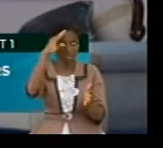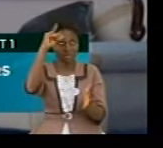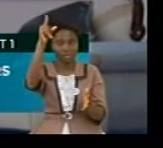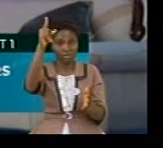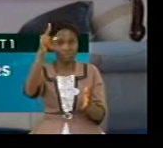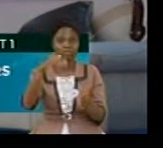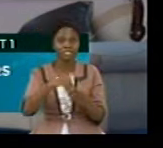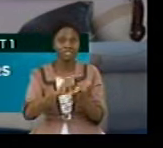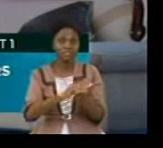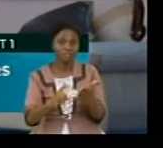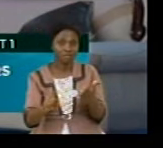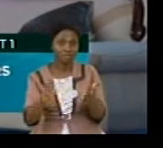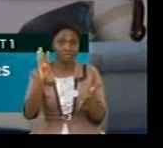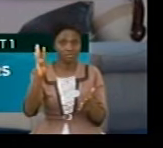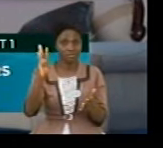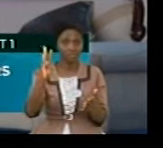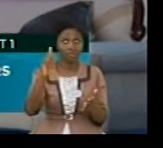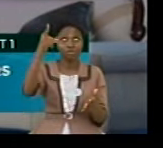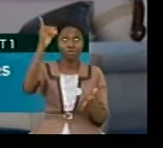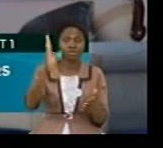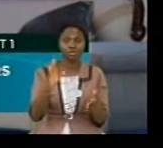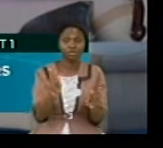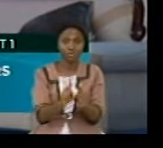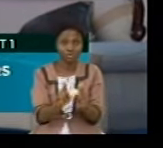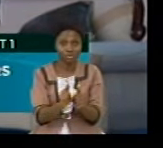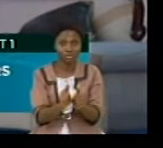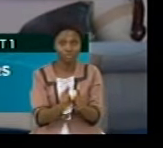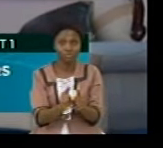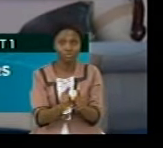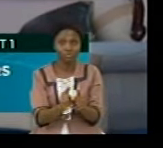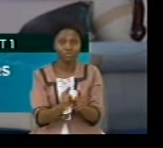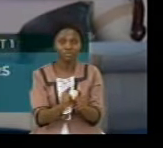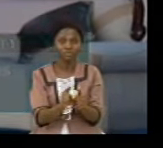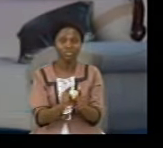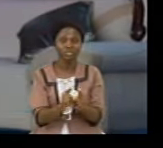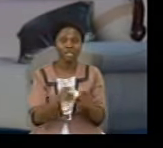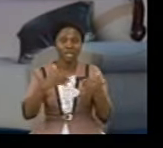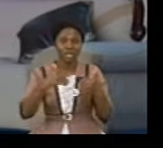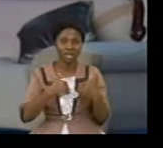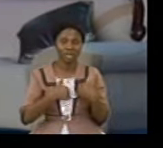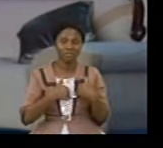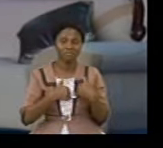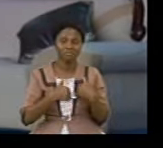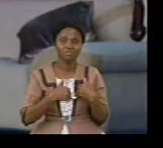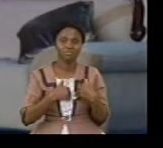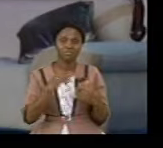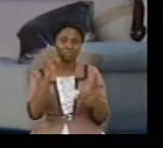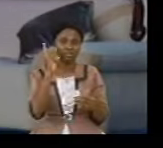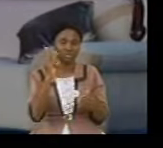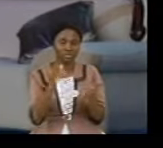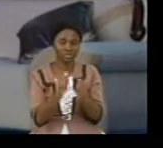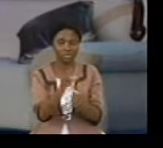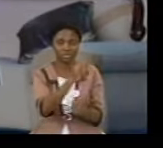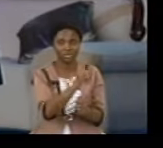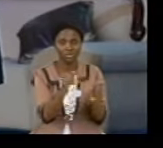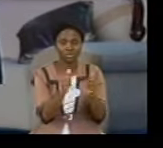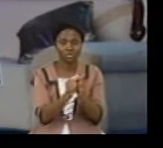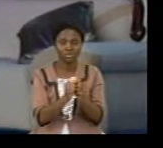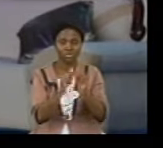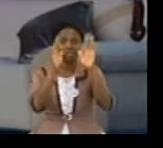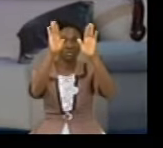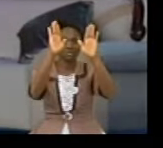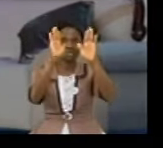verse 4, God also bearing them witness with signs